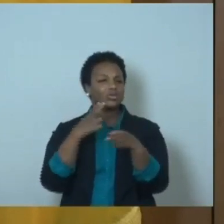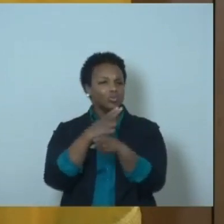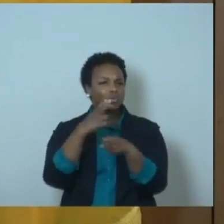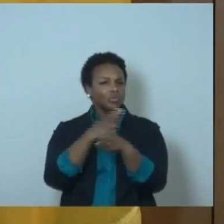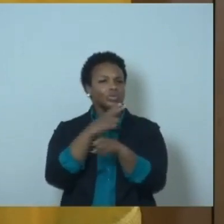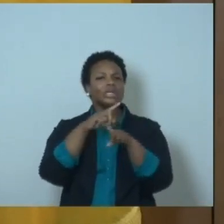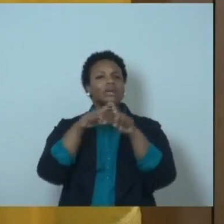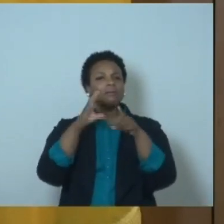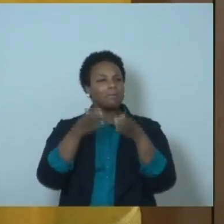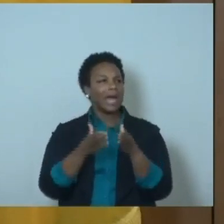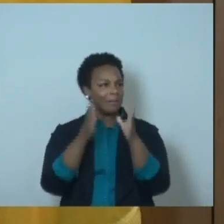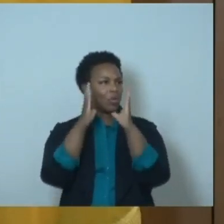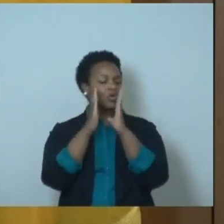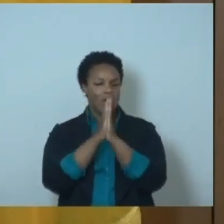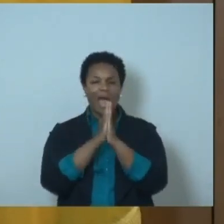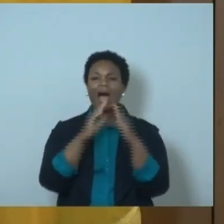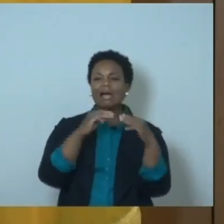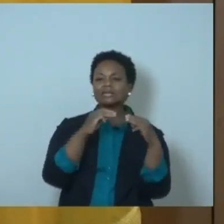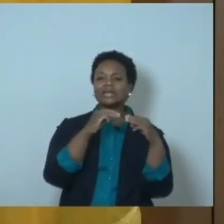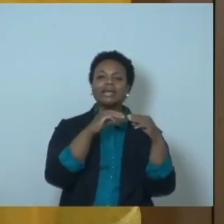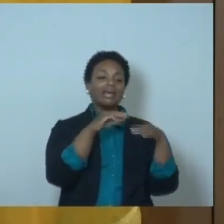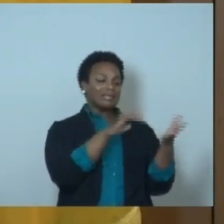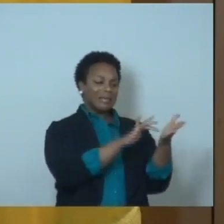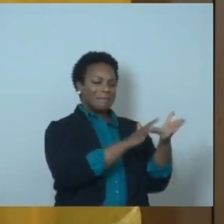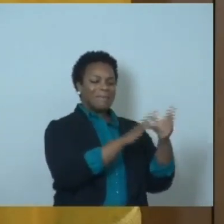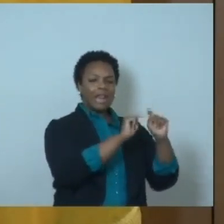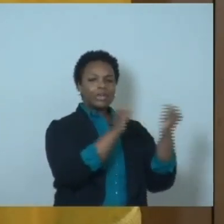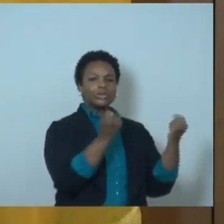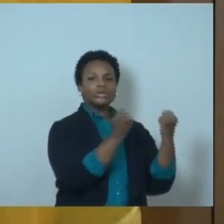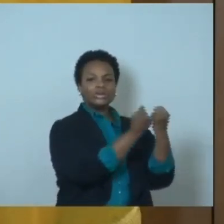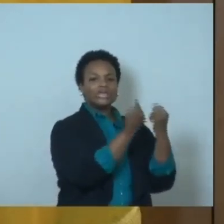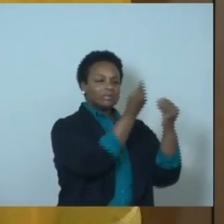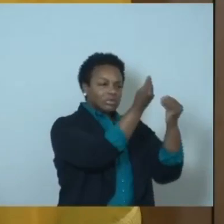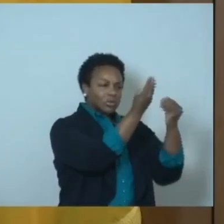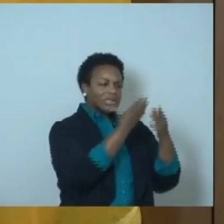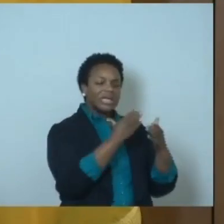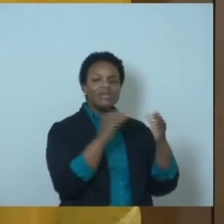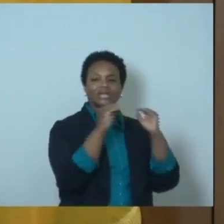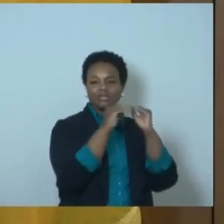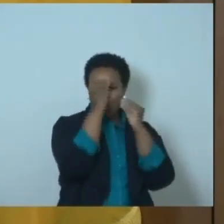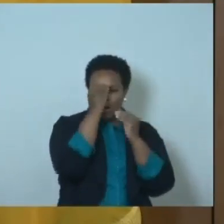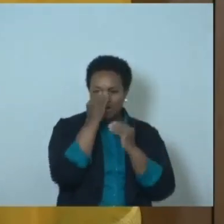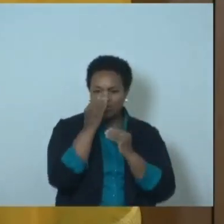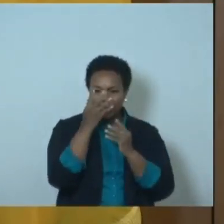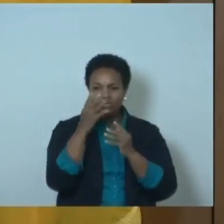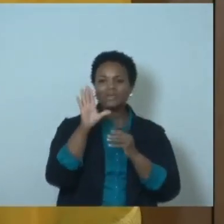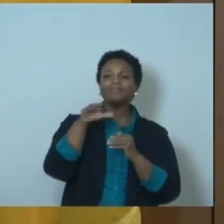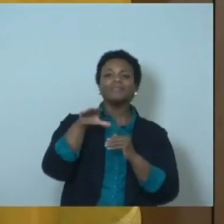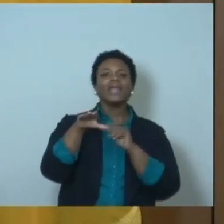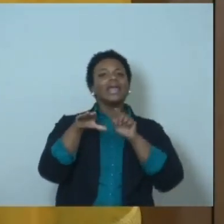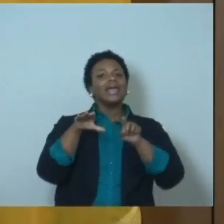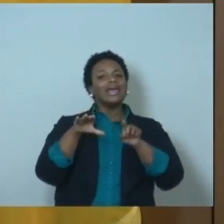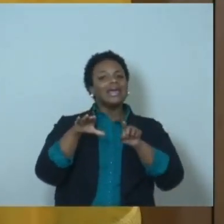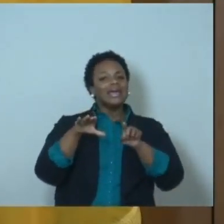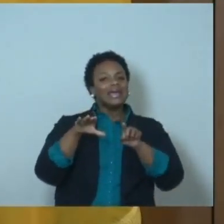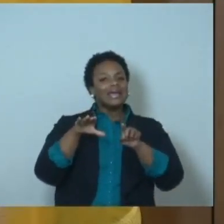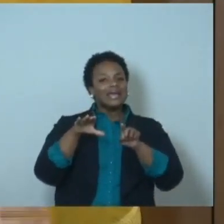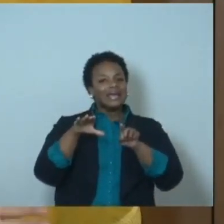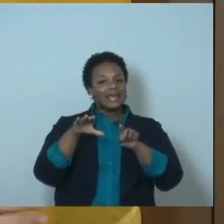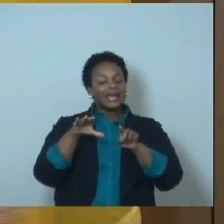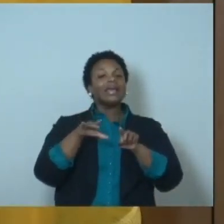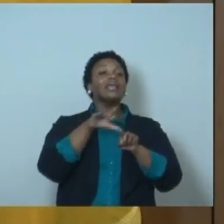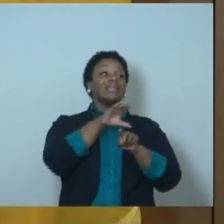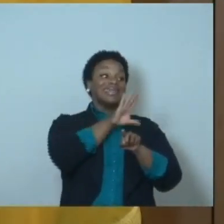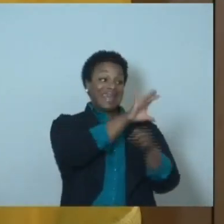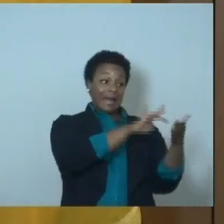about allocations. And I don't know if you remember, we talked about it has to come to a particular research healthcare institution,